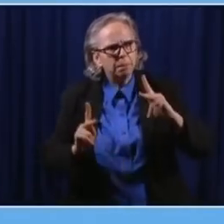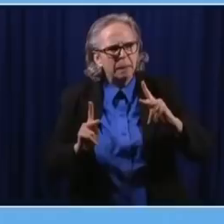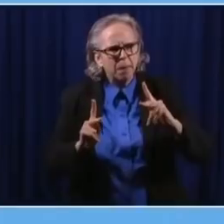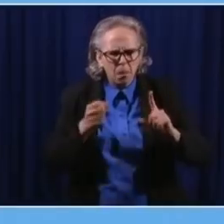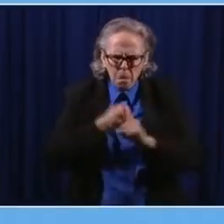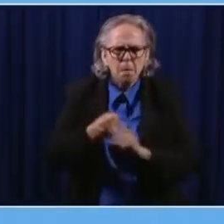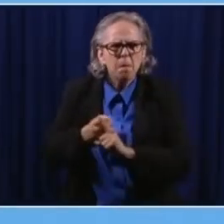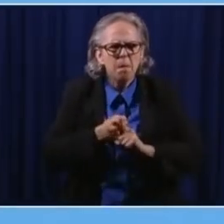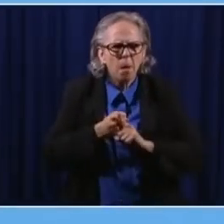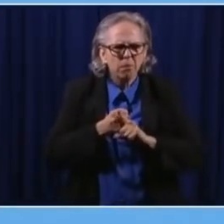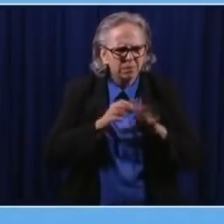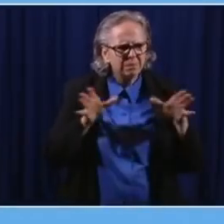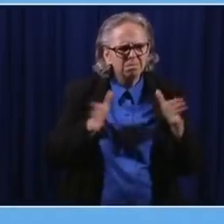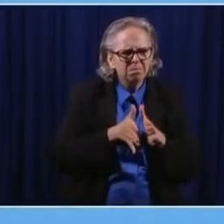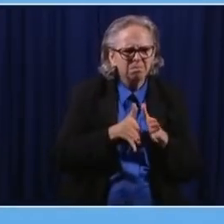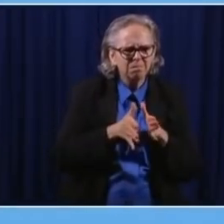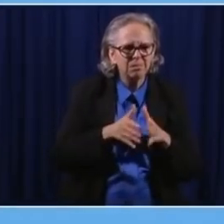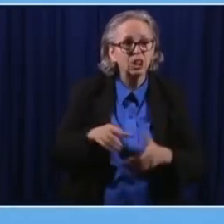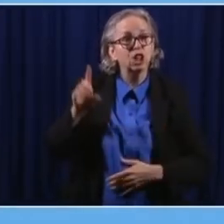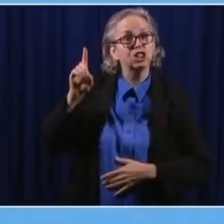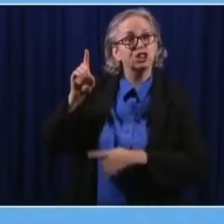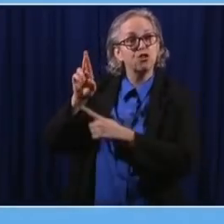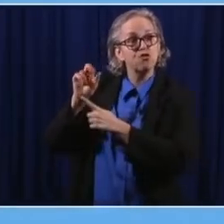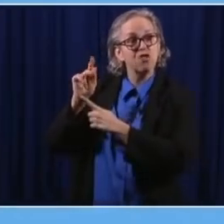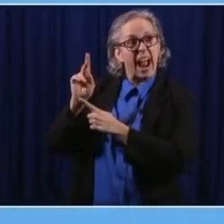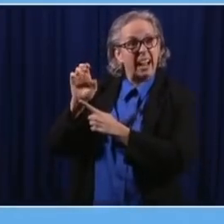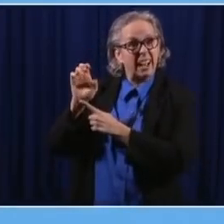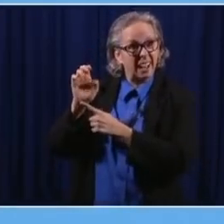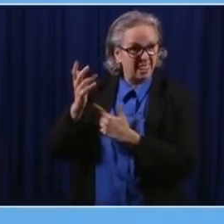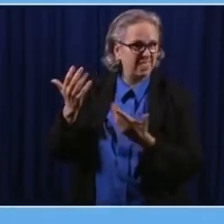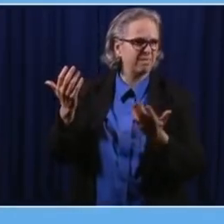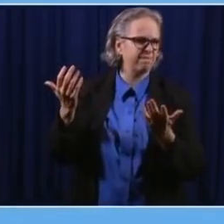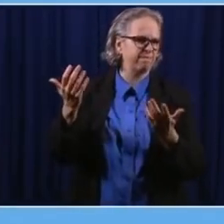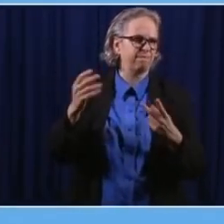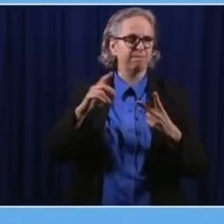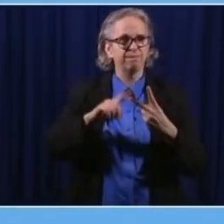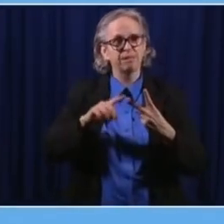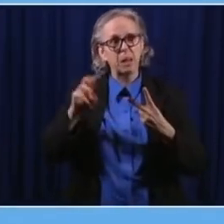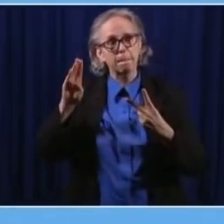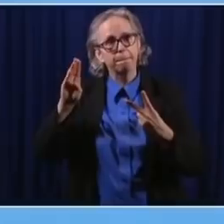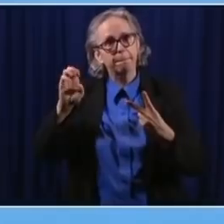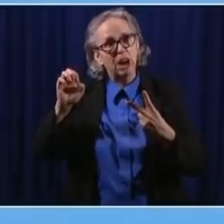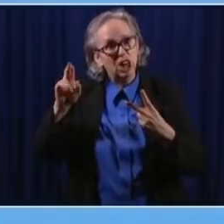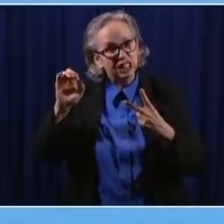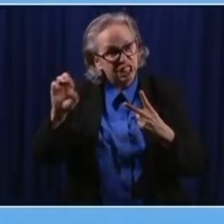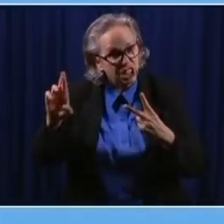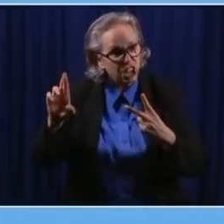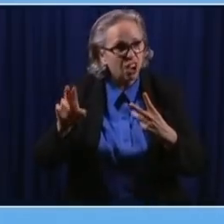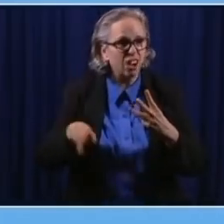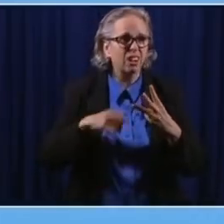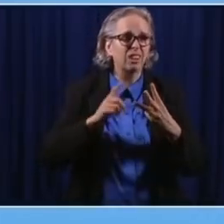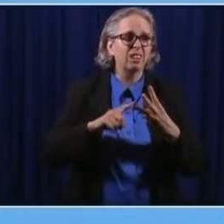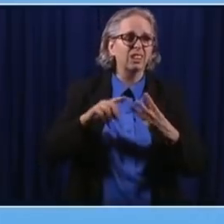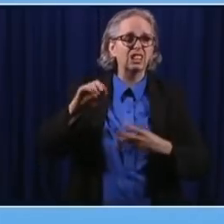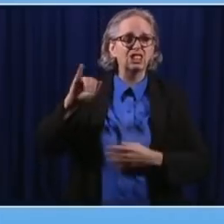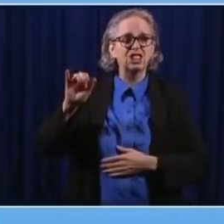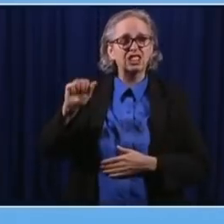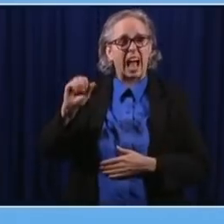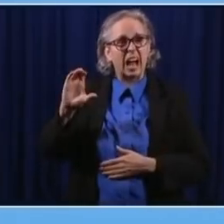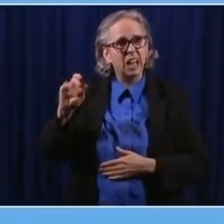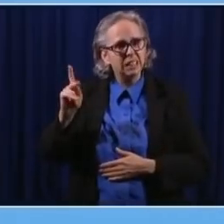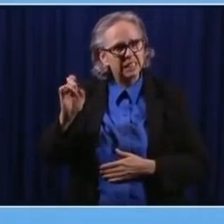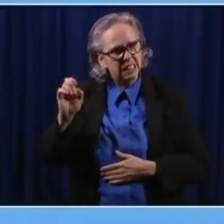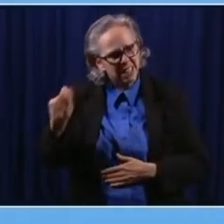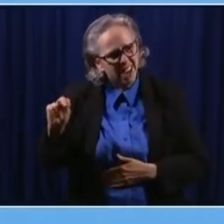up along with Mercer is number 2, Jackson County, then Henry, Preble, Fayette,